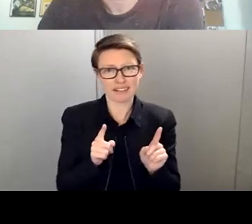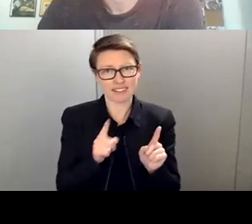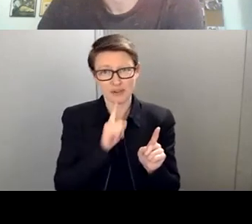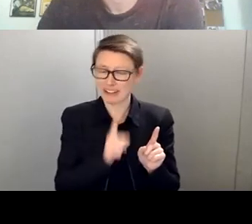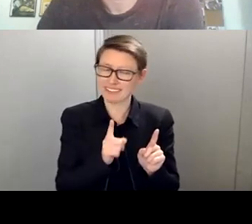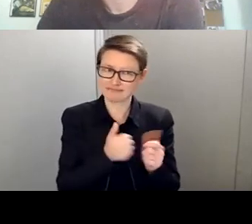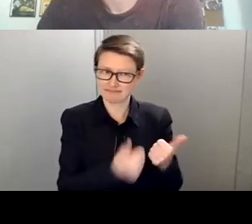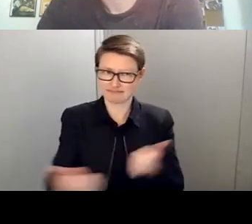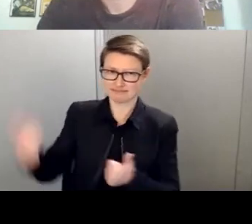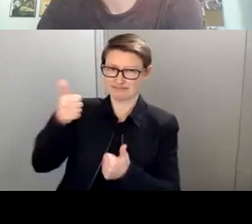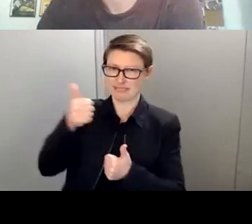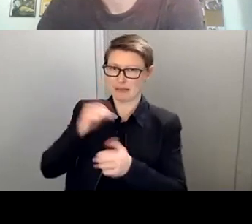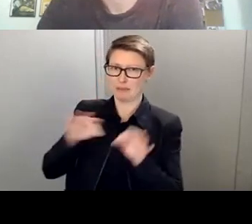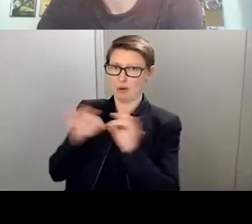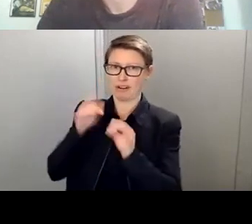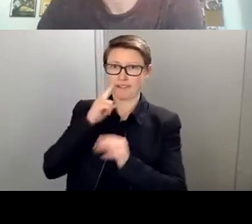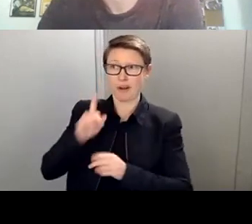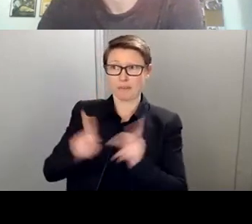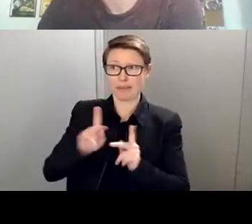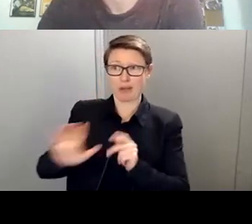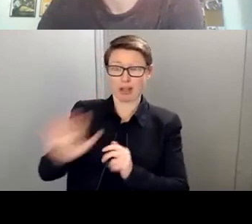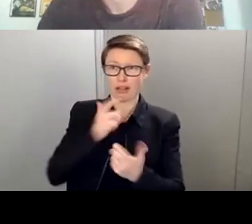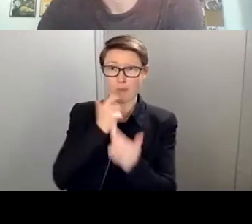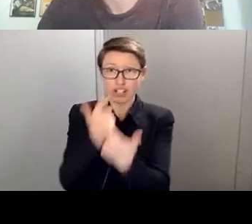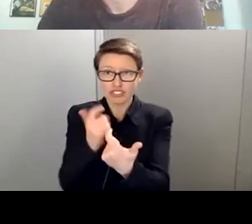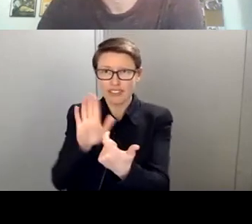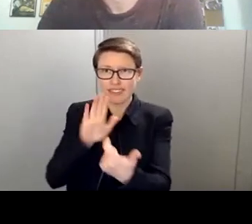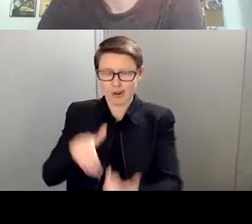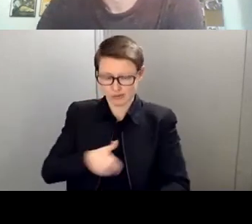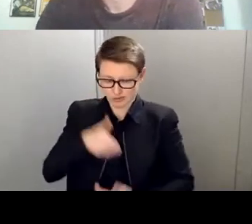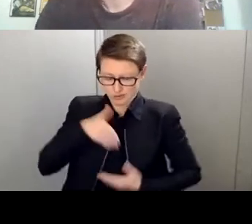these stories. I think the cost is very high, that